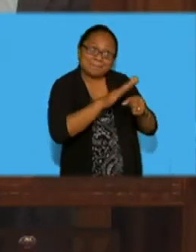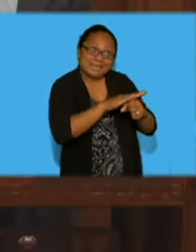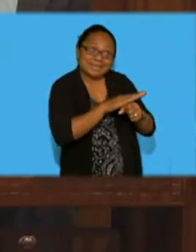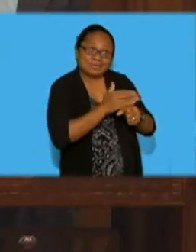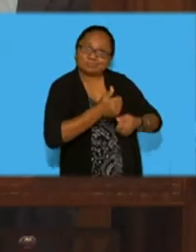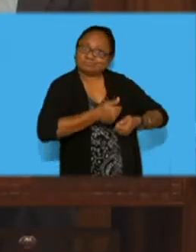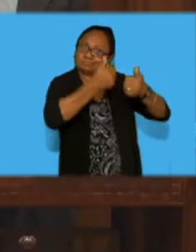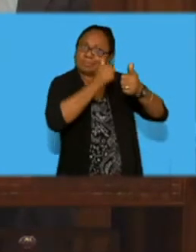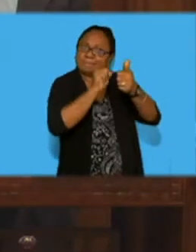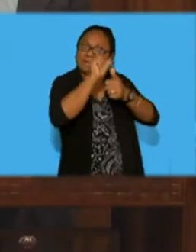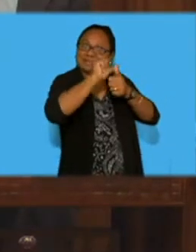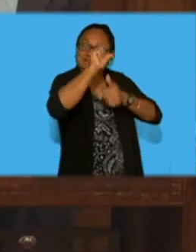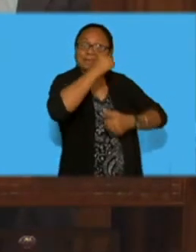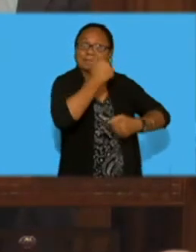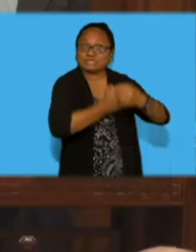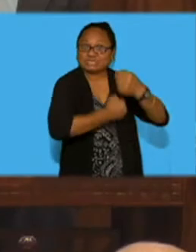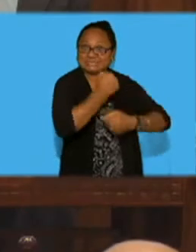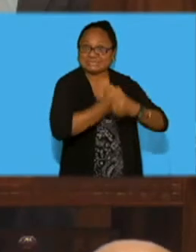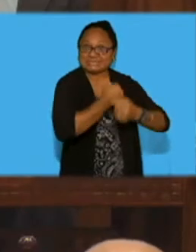technology from